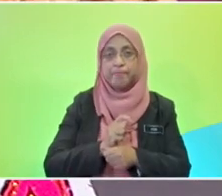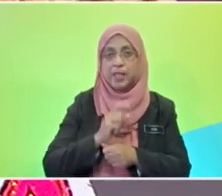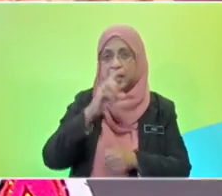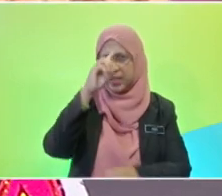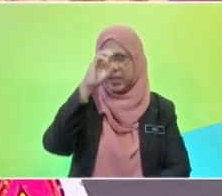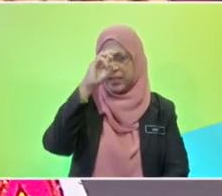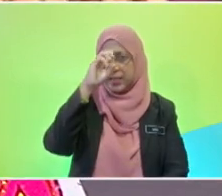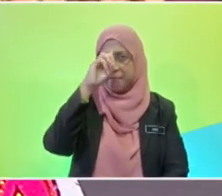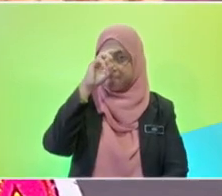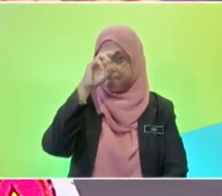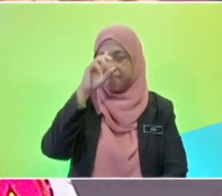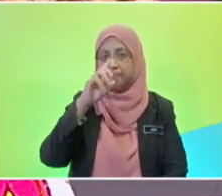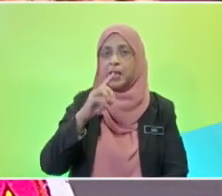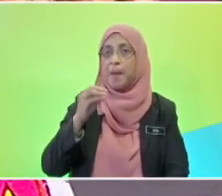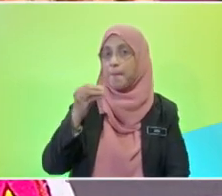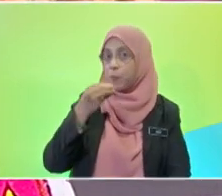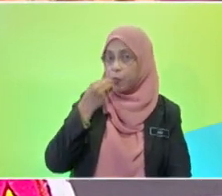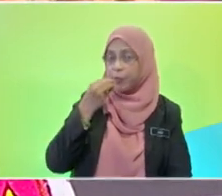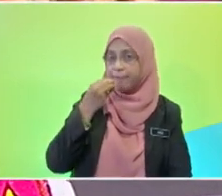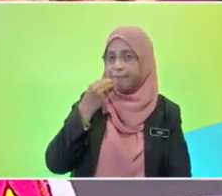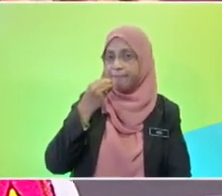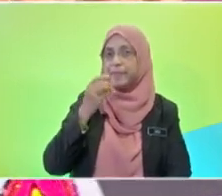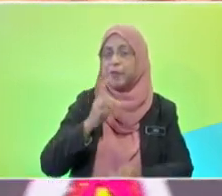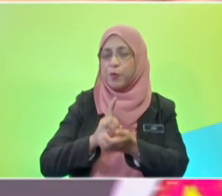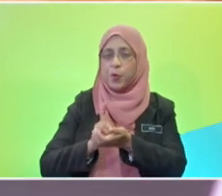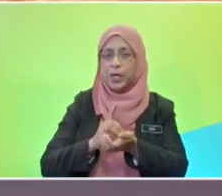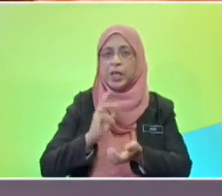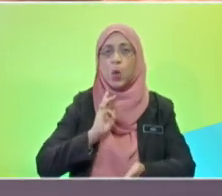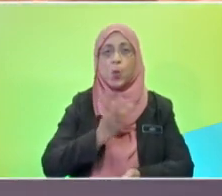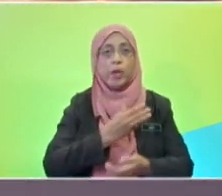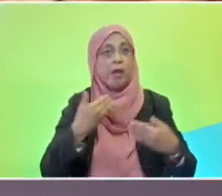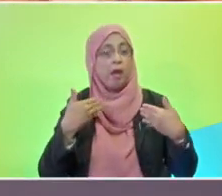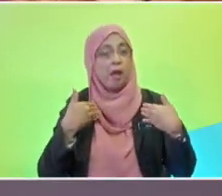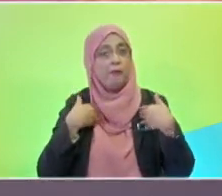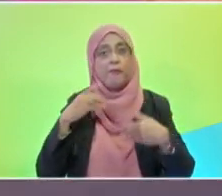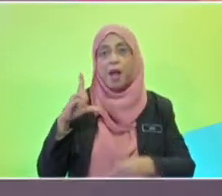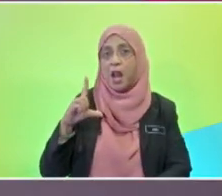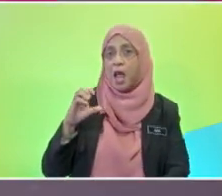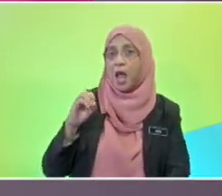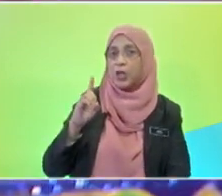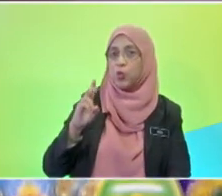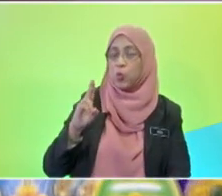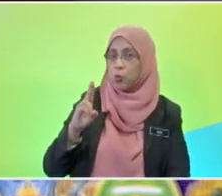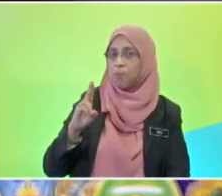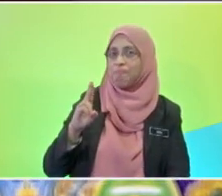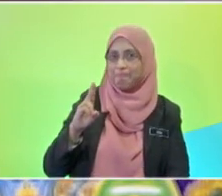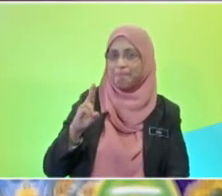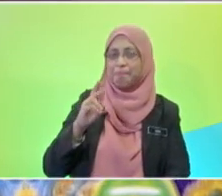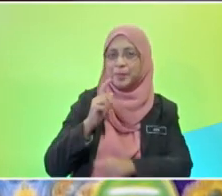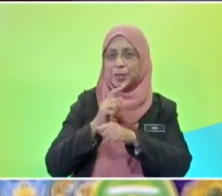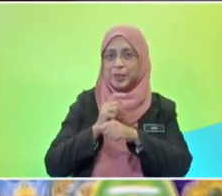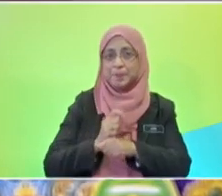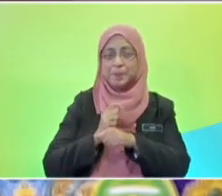Indian dish yep. on Deepavali. And we also have laddu. Laddu is also traditional